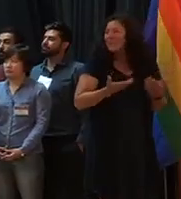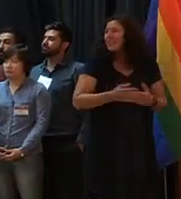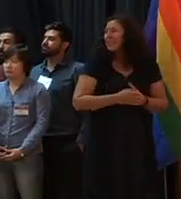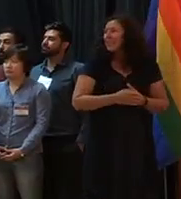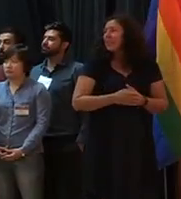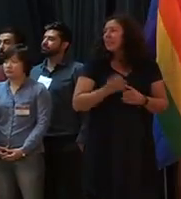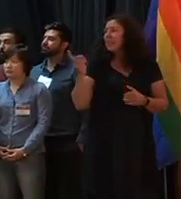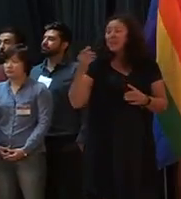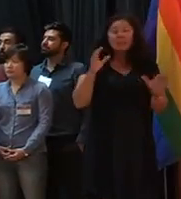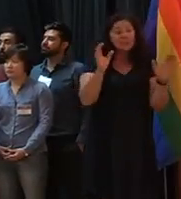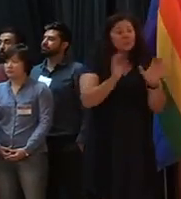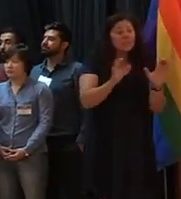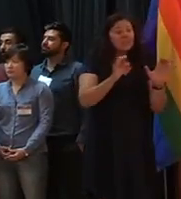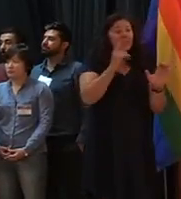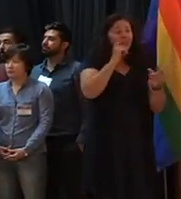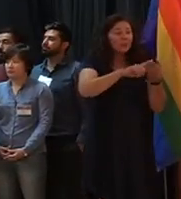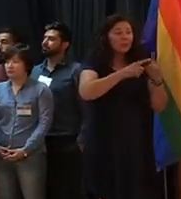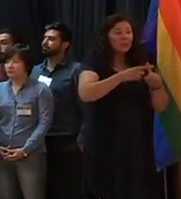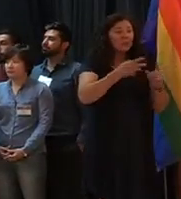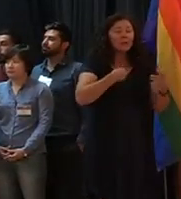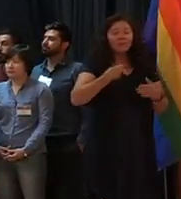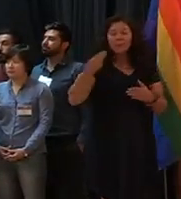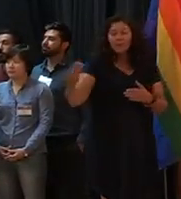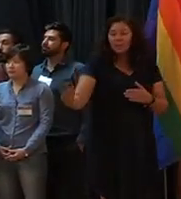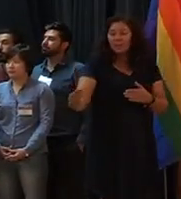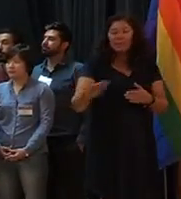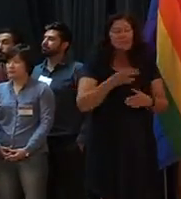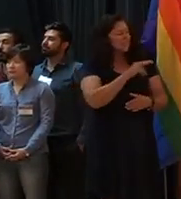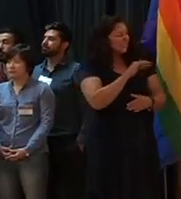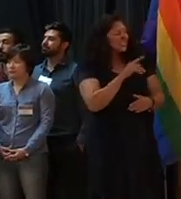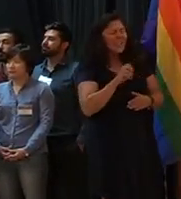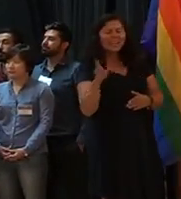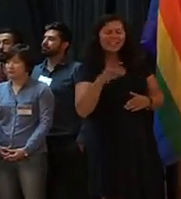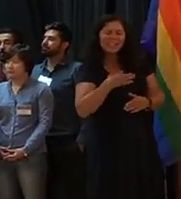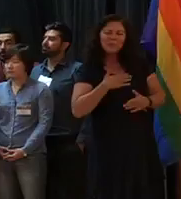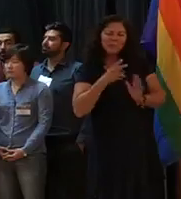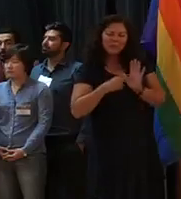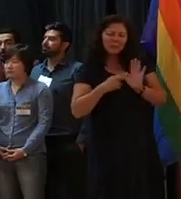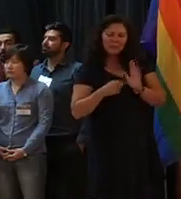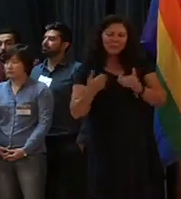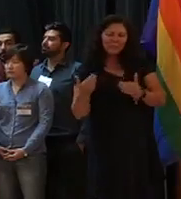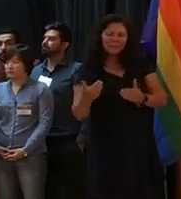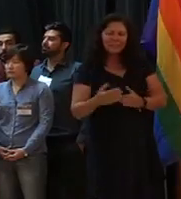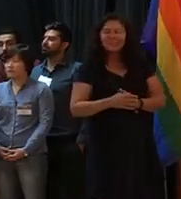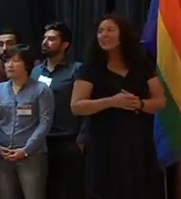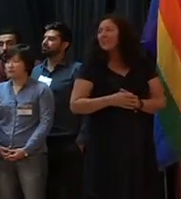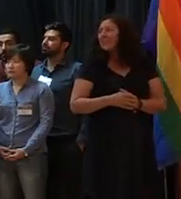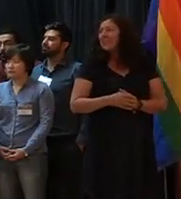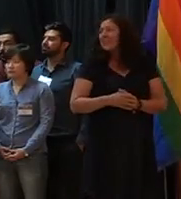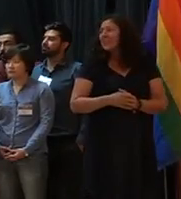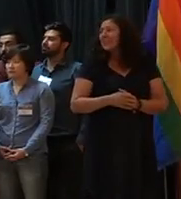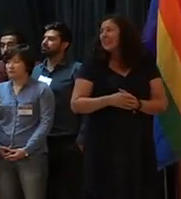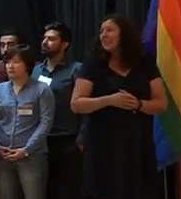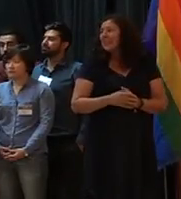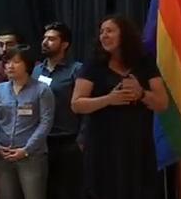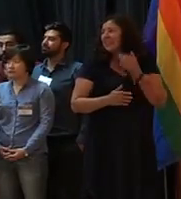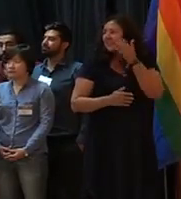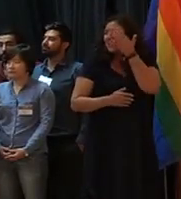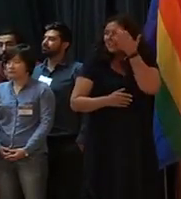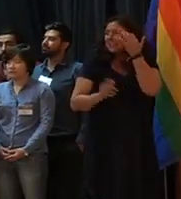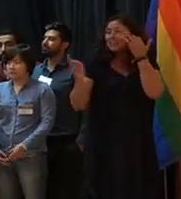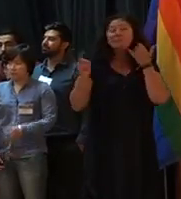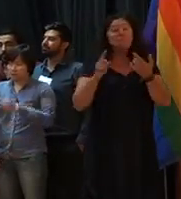going to pass on the certificate of friendship for Natalie to read because you've had a long evening already.